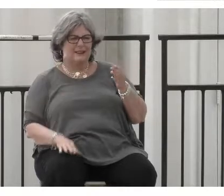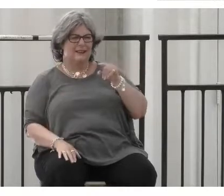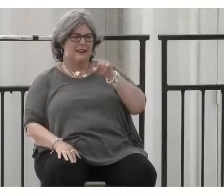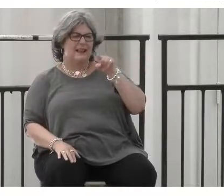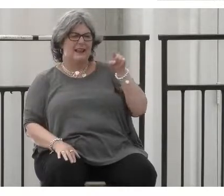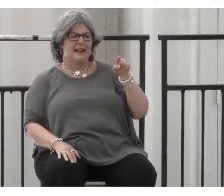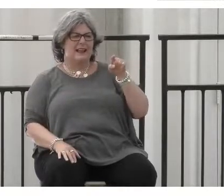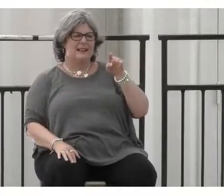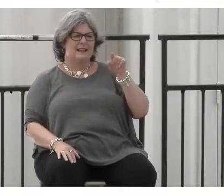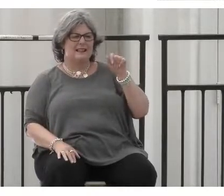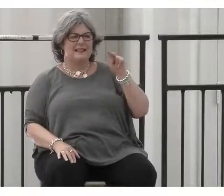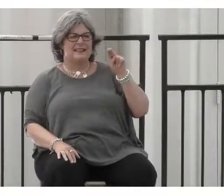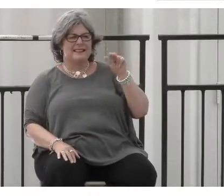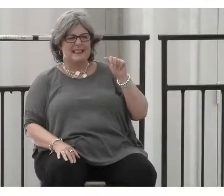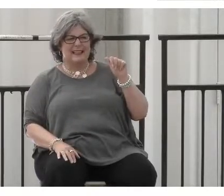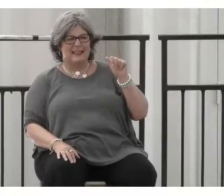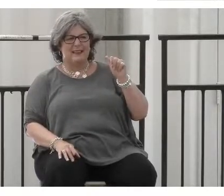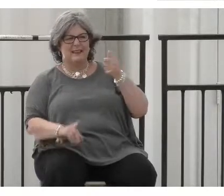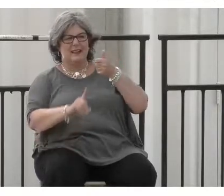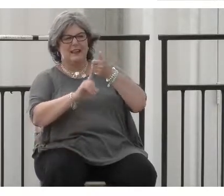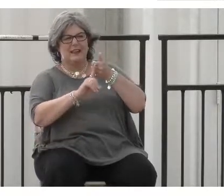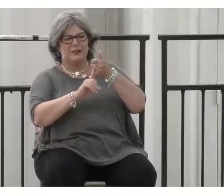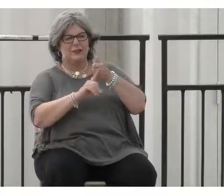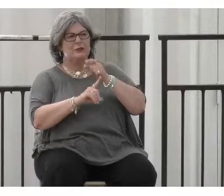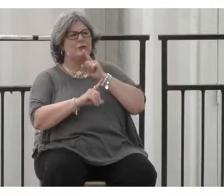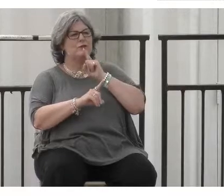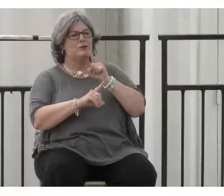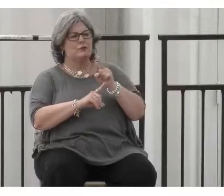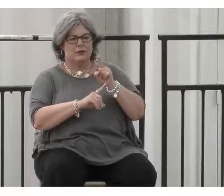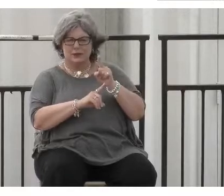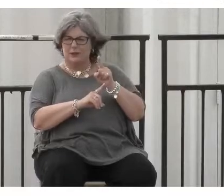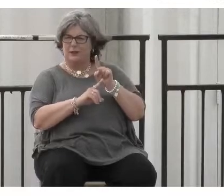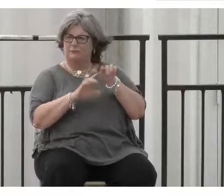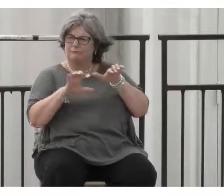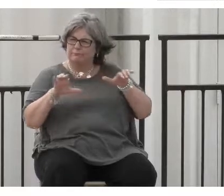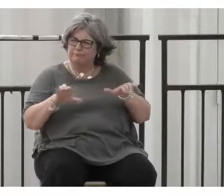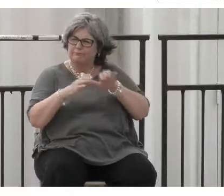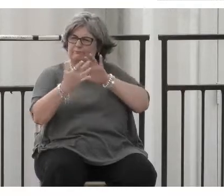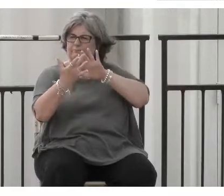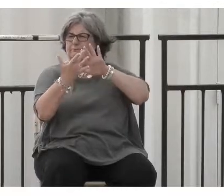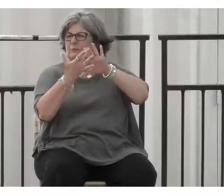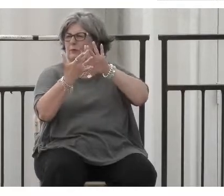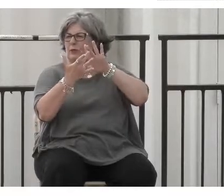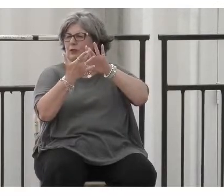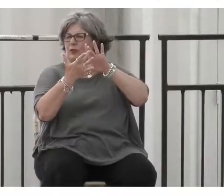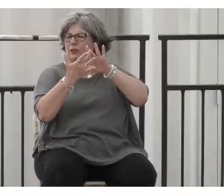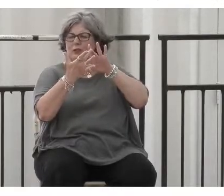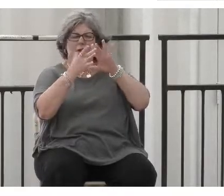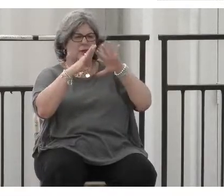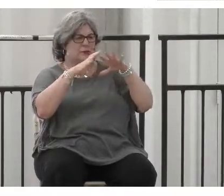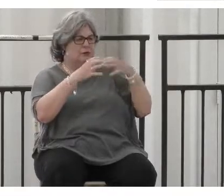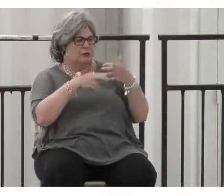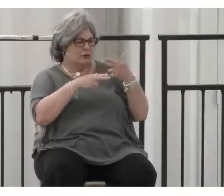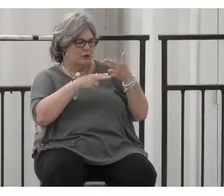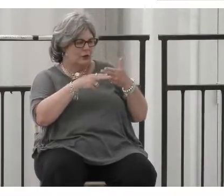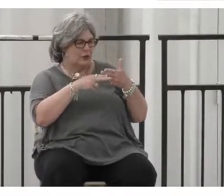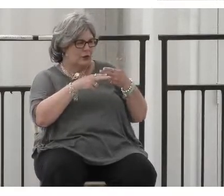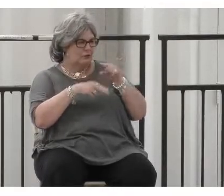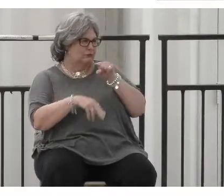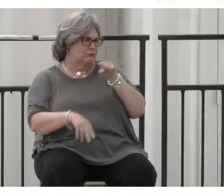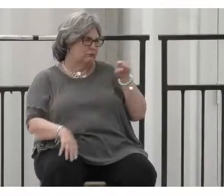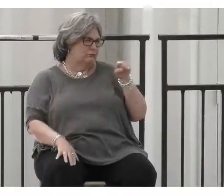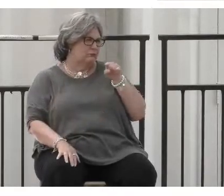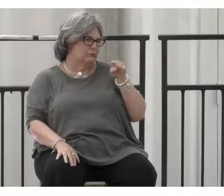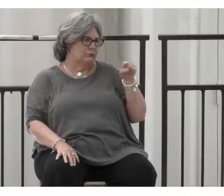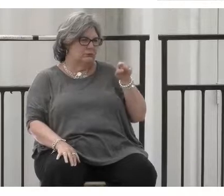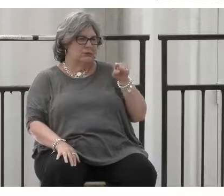Zainab Al-Bluki, and she was very proactive, and she got in contact with a group called DCT, which is